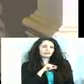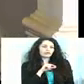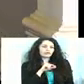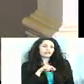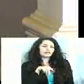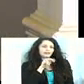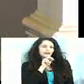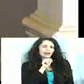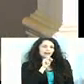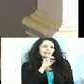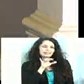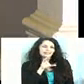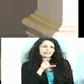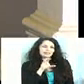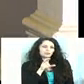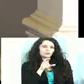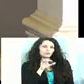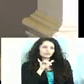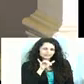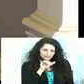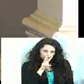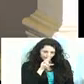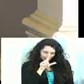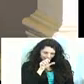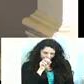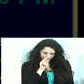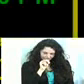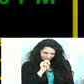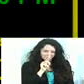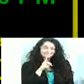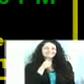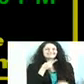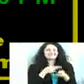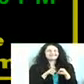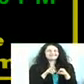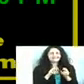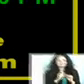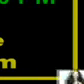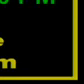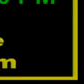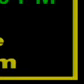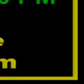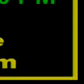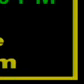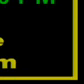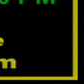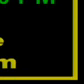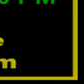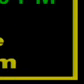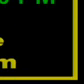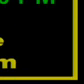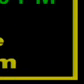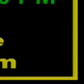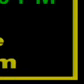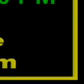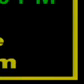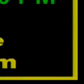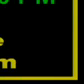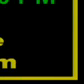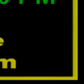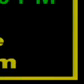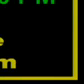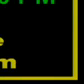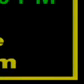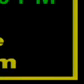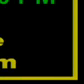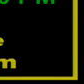get through these as quickly as possible. First of all, I want to remind you that Azania, our people of African descent, are meeting today directly after